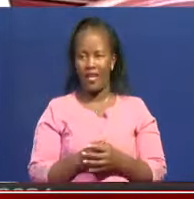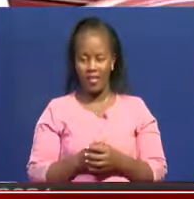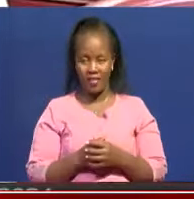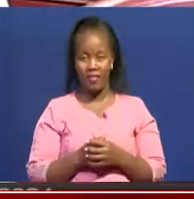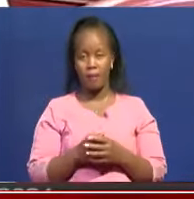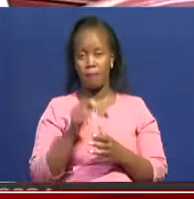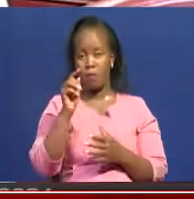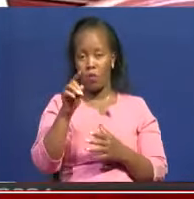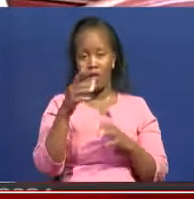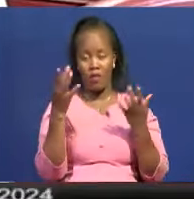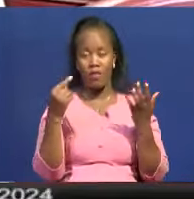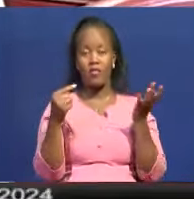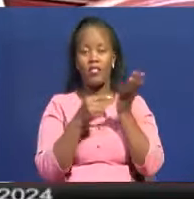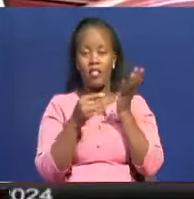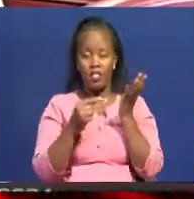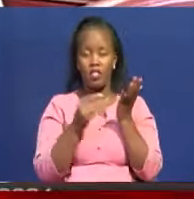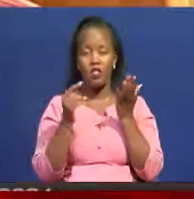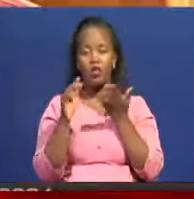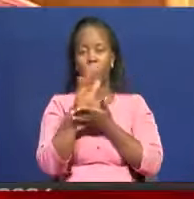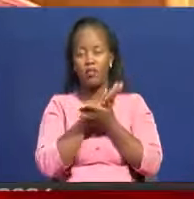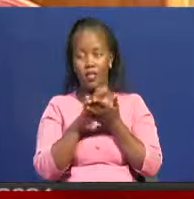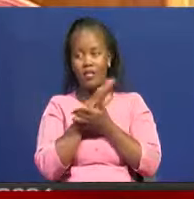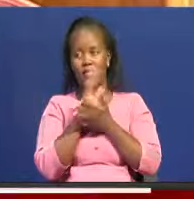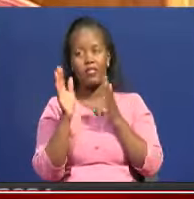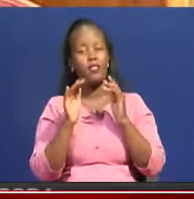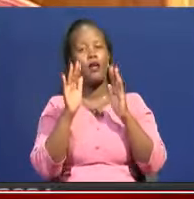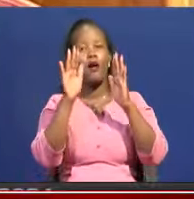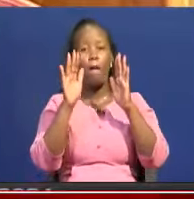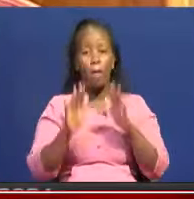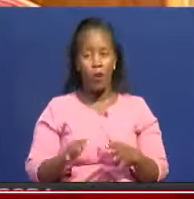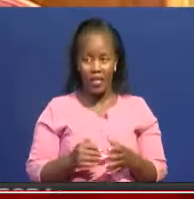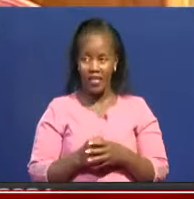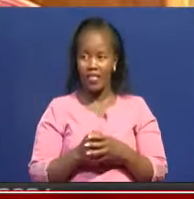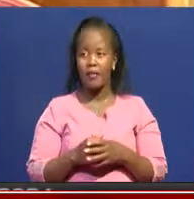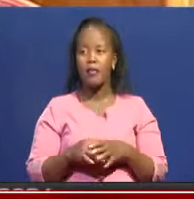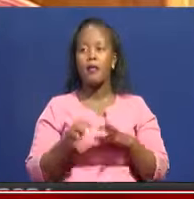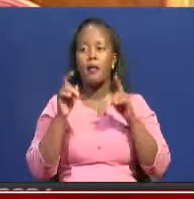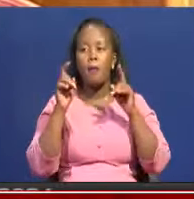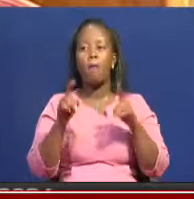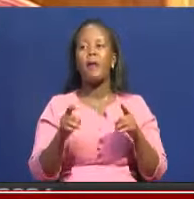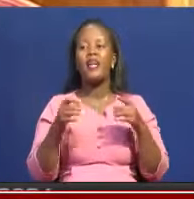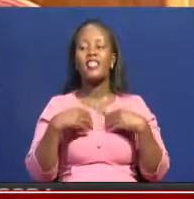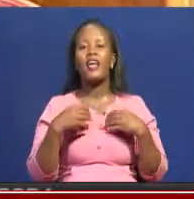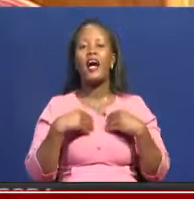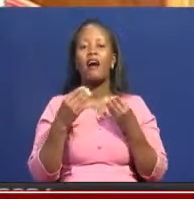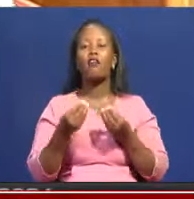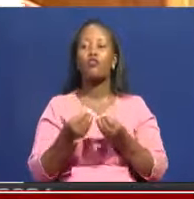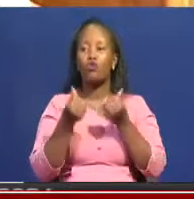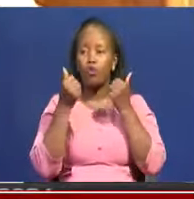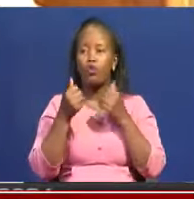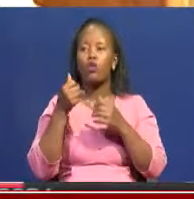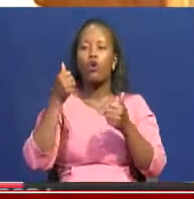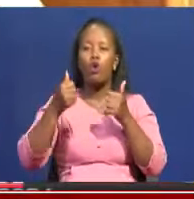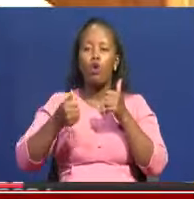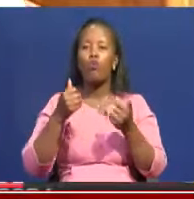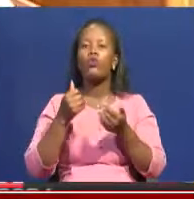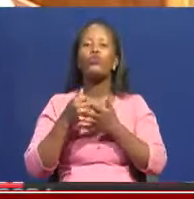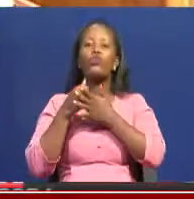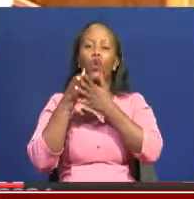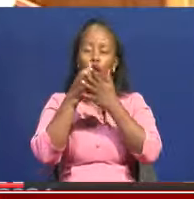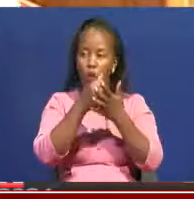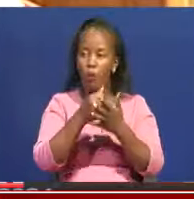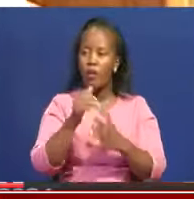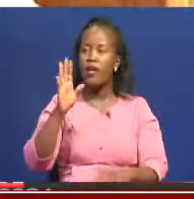important as the roads infrastructure in this country. We must come up with a solution that will help the executive to understand, Mr.